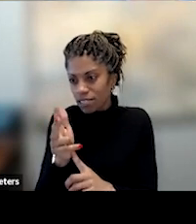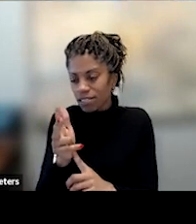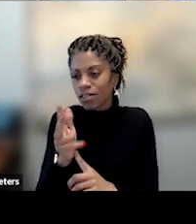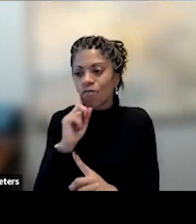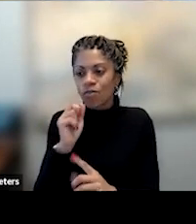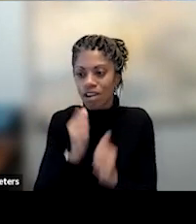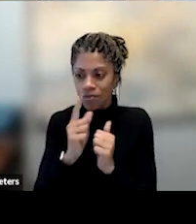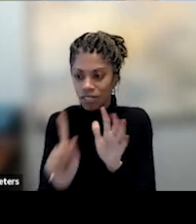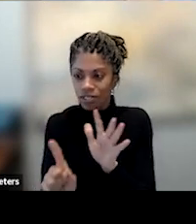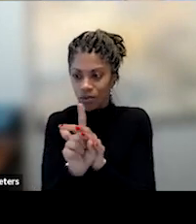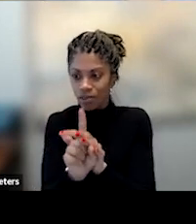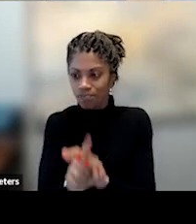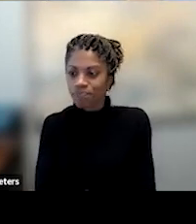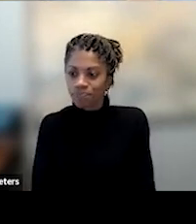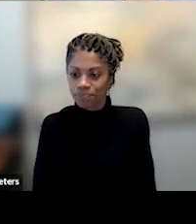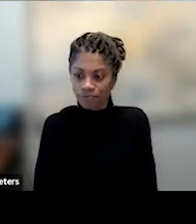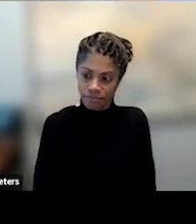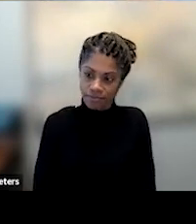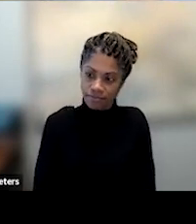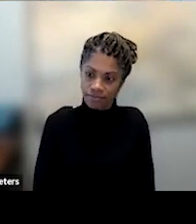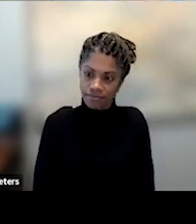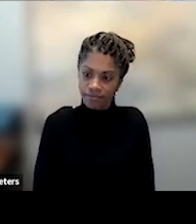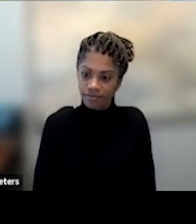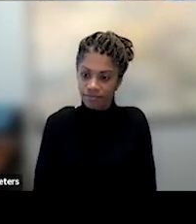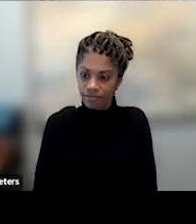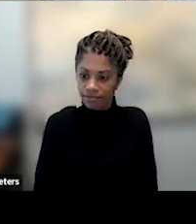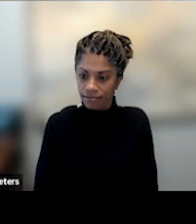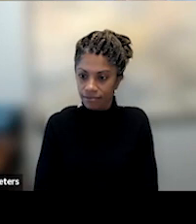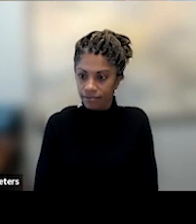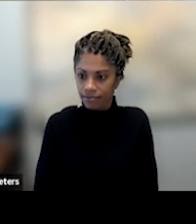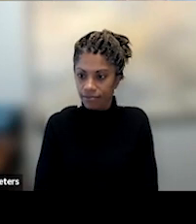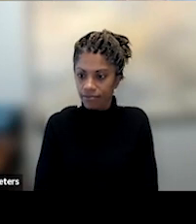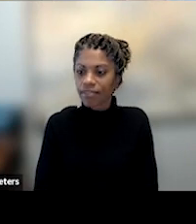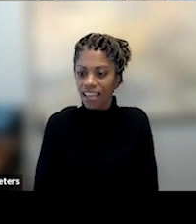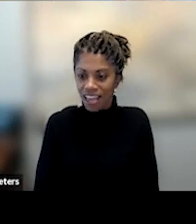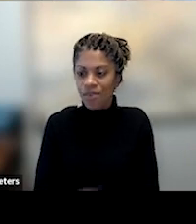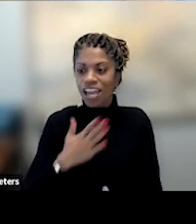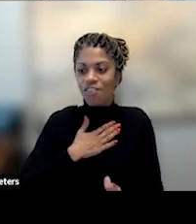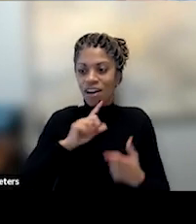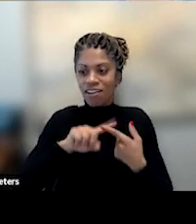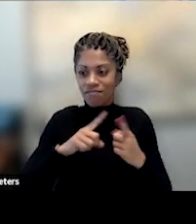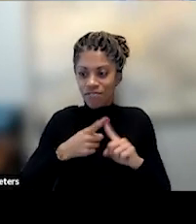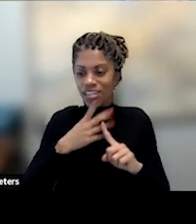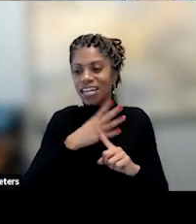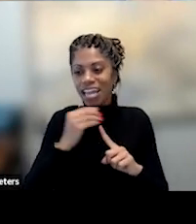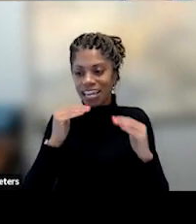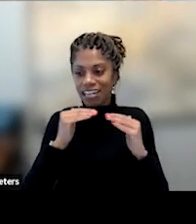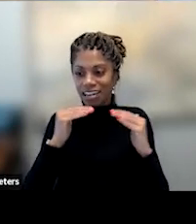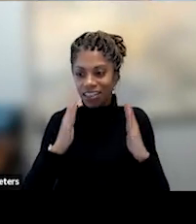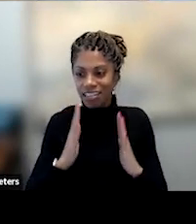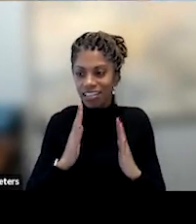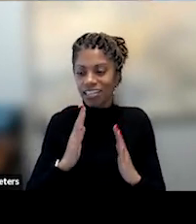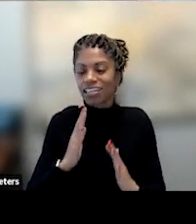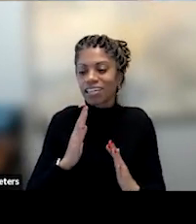then keep moving forward. I have my colleague and friend Kareem Alston behind the scenes running our slides, and we have the